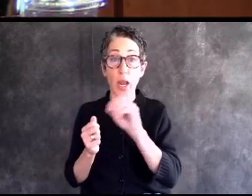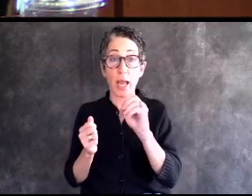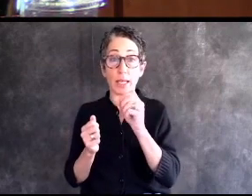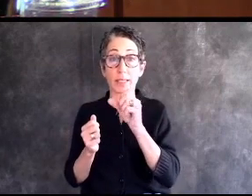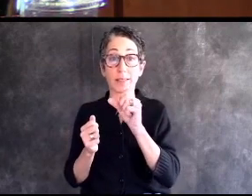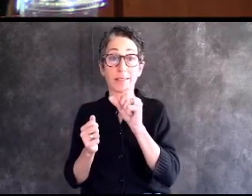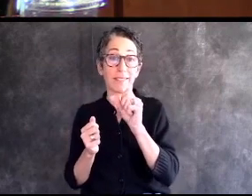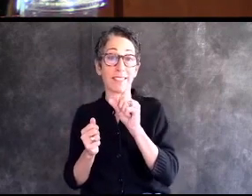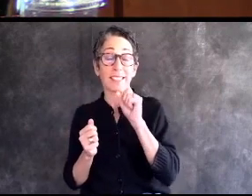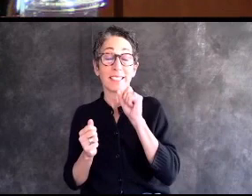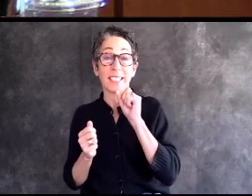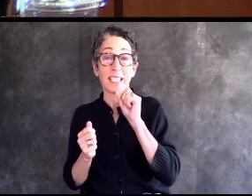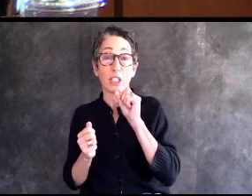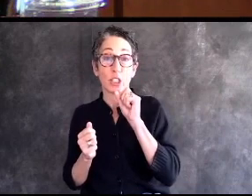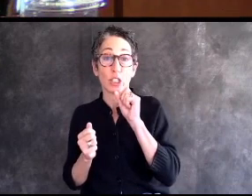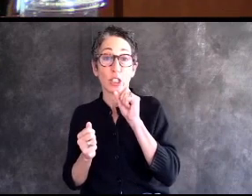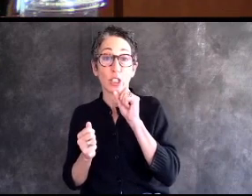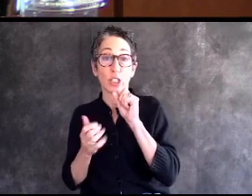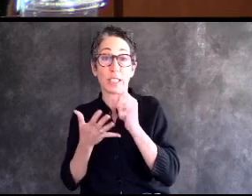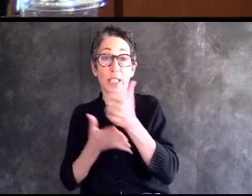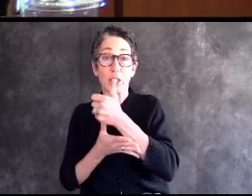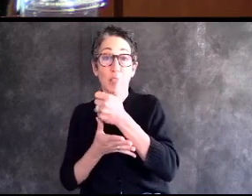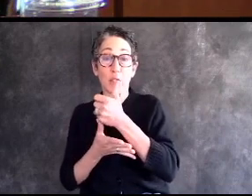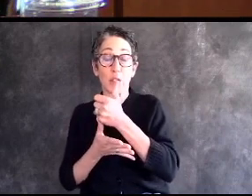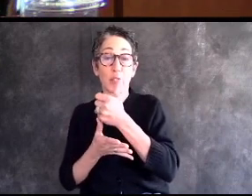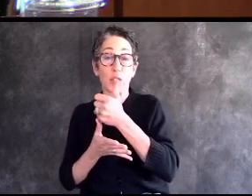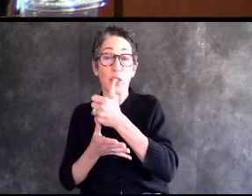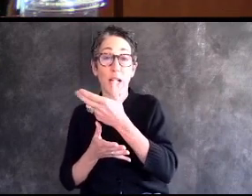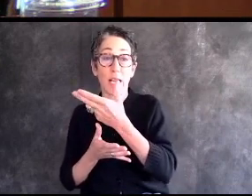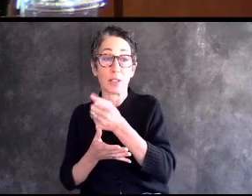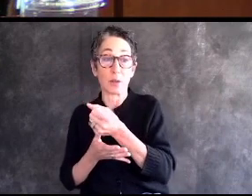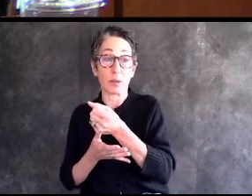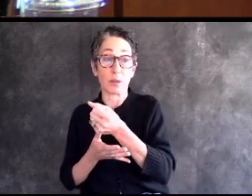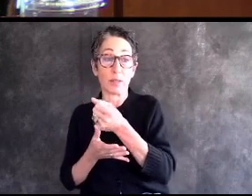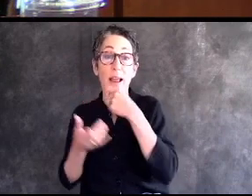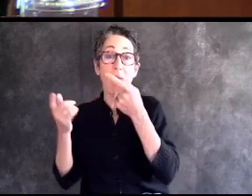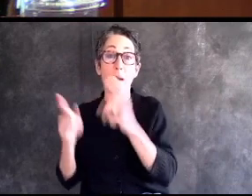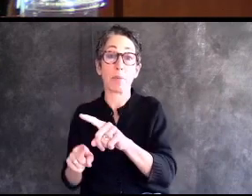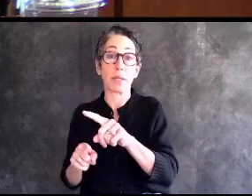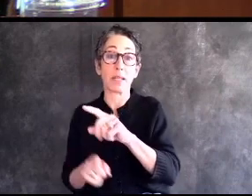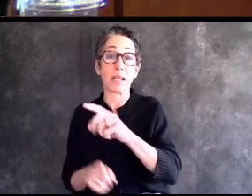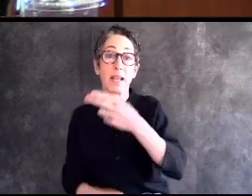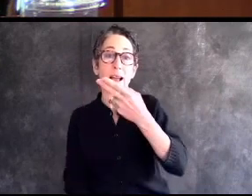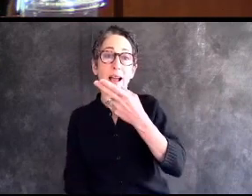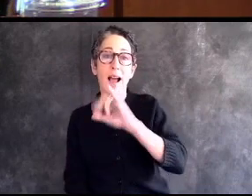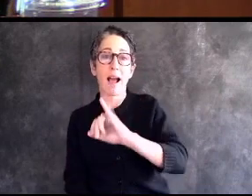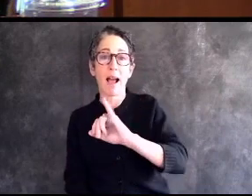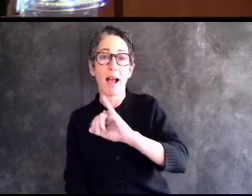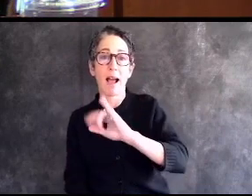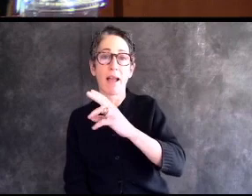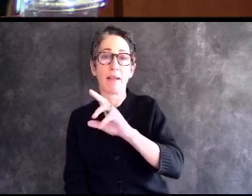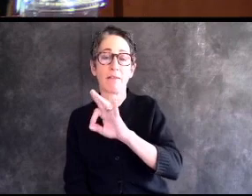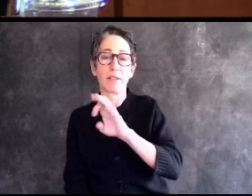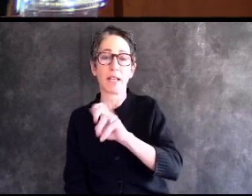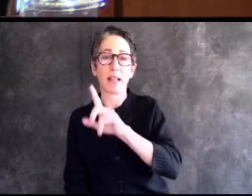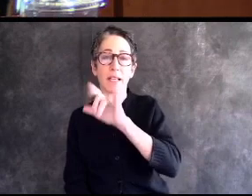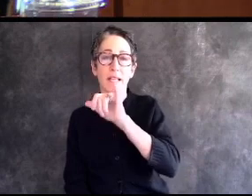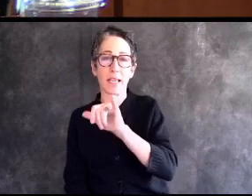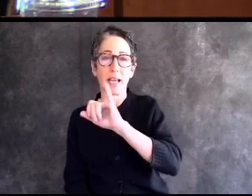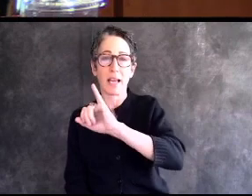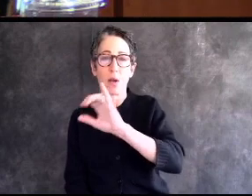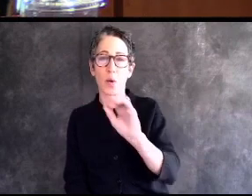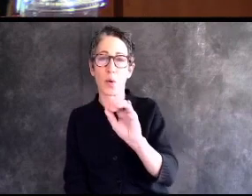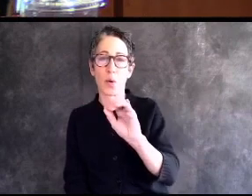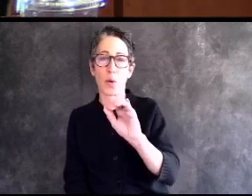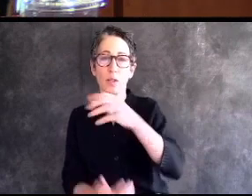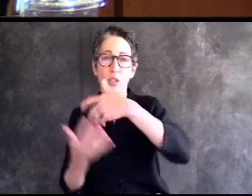that that took place in highfidelity.io, which was a VR, social VR platform. And I modeled